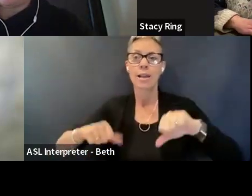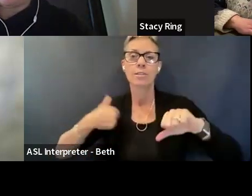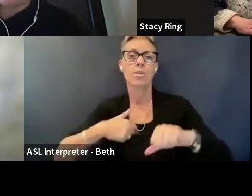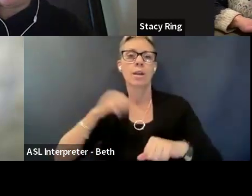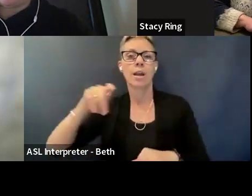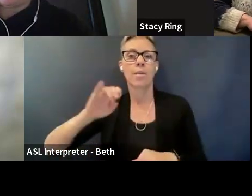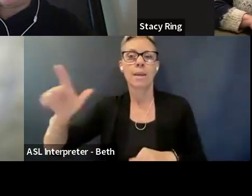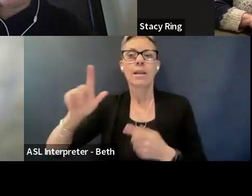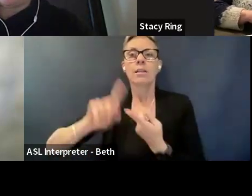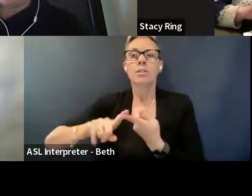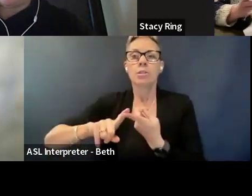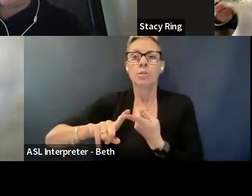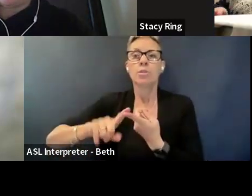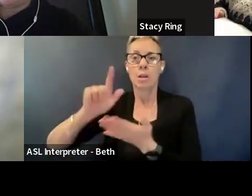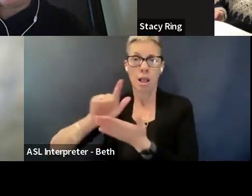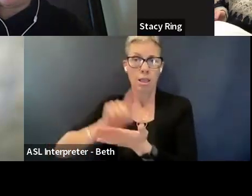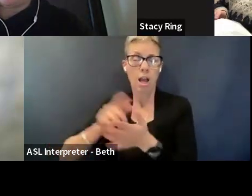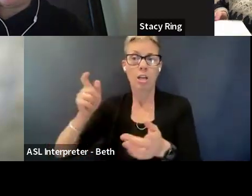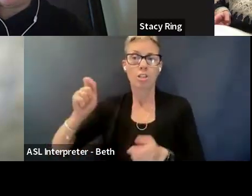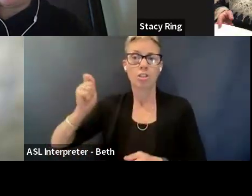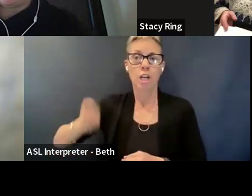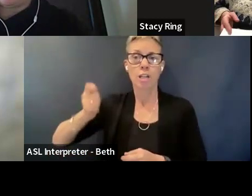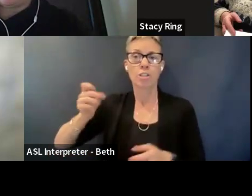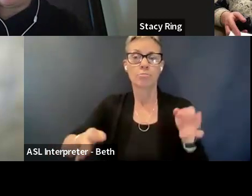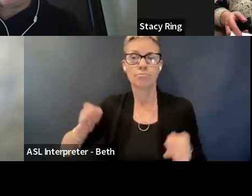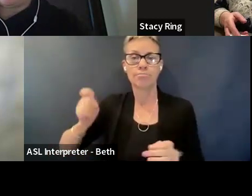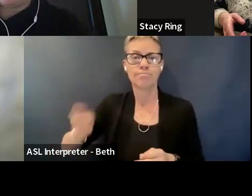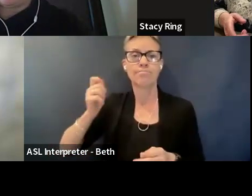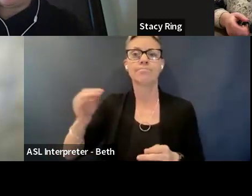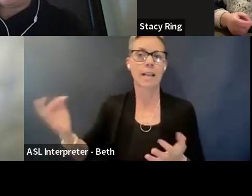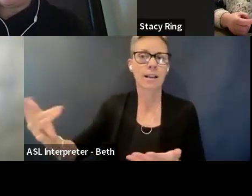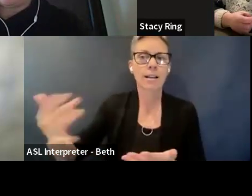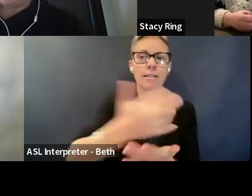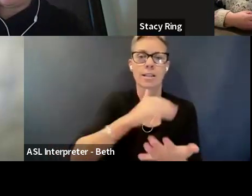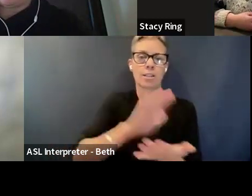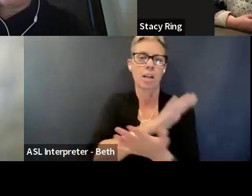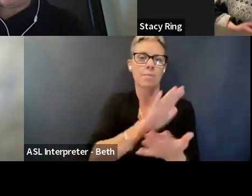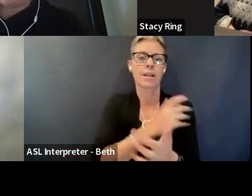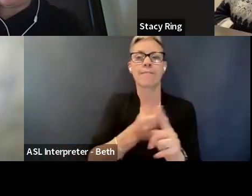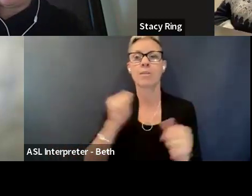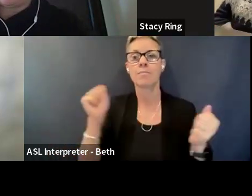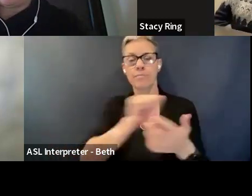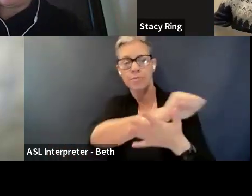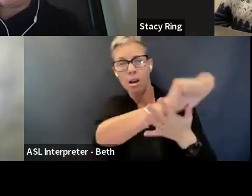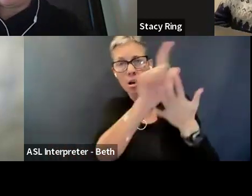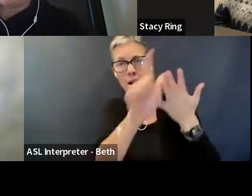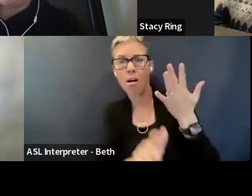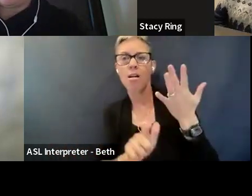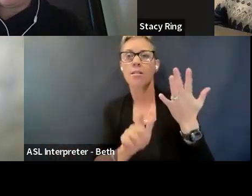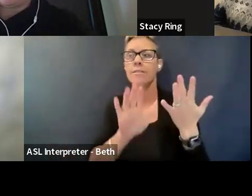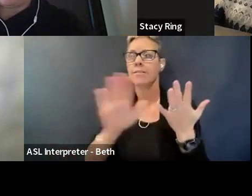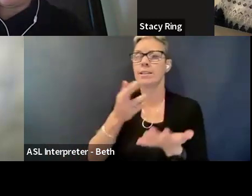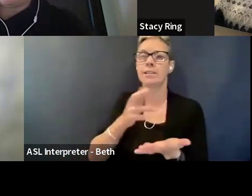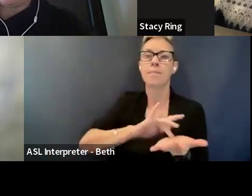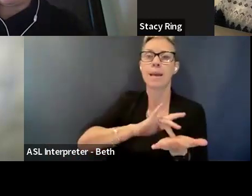judge. And we did that. I got documentation from all 5 of his medical and rehabilitation